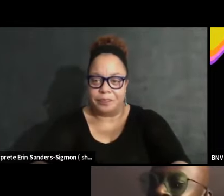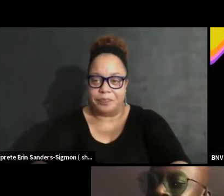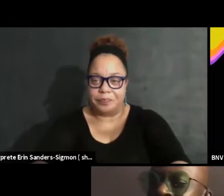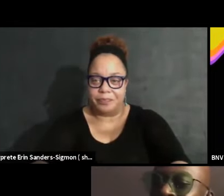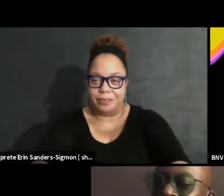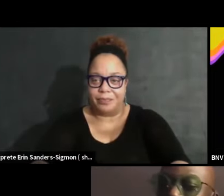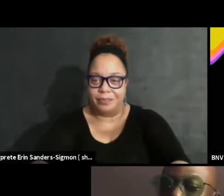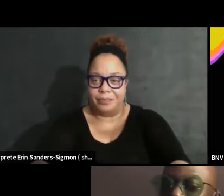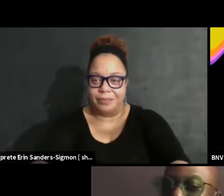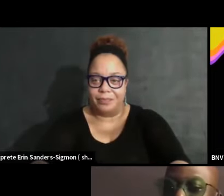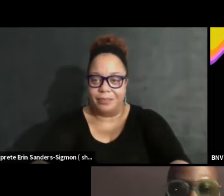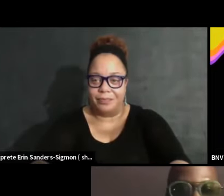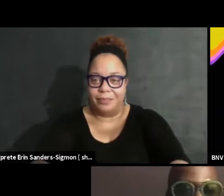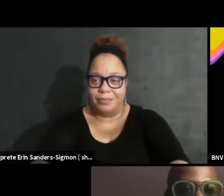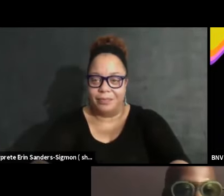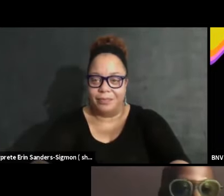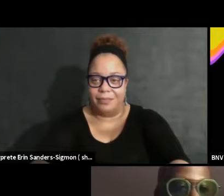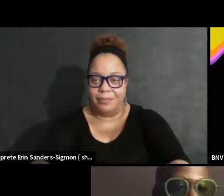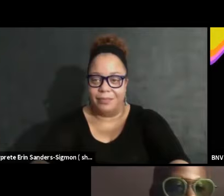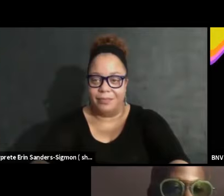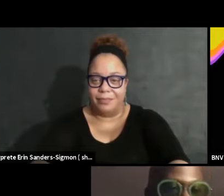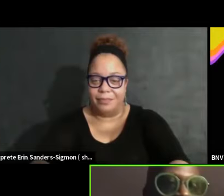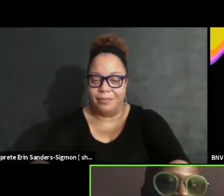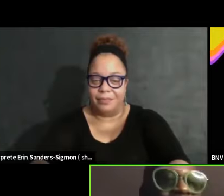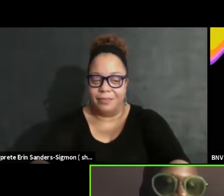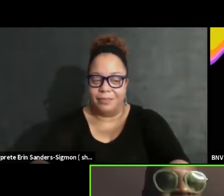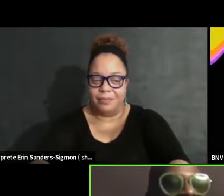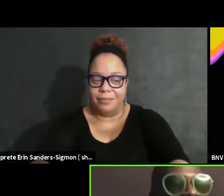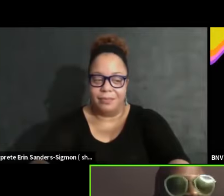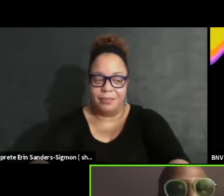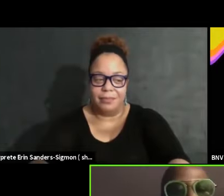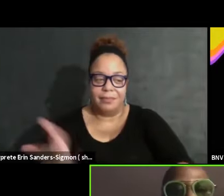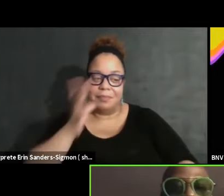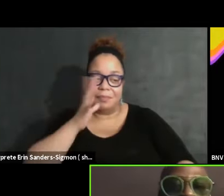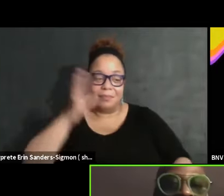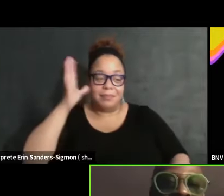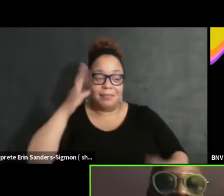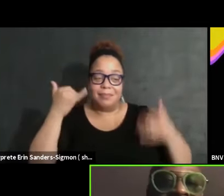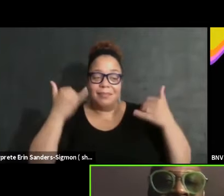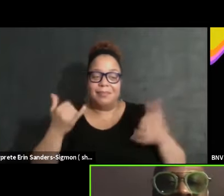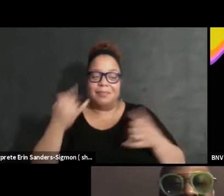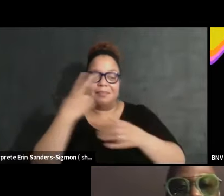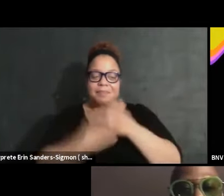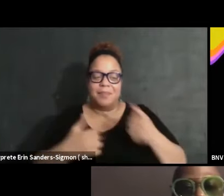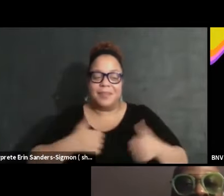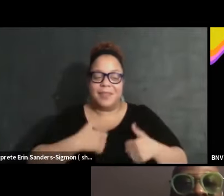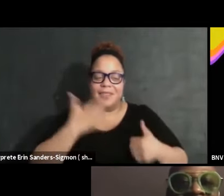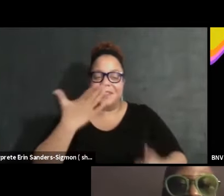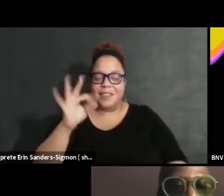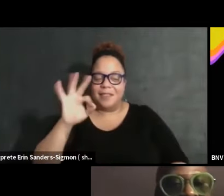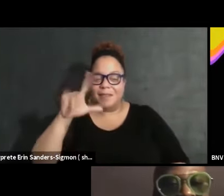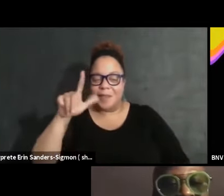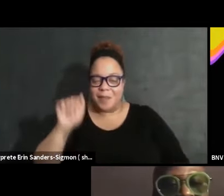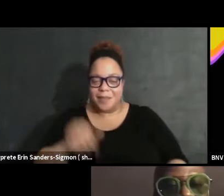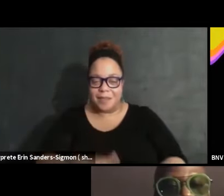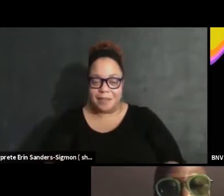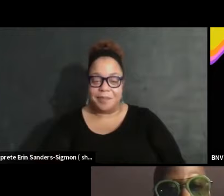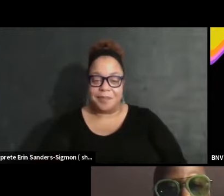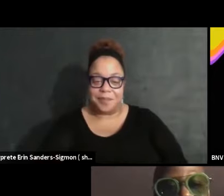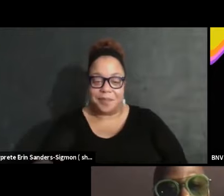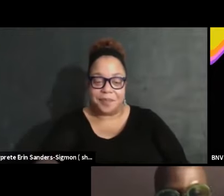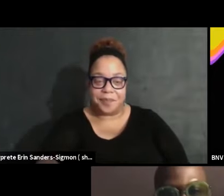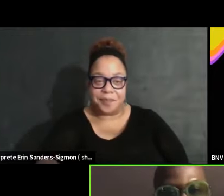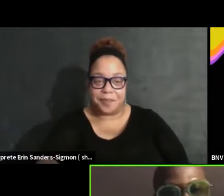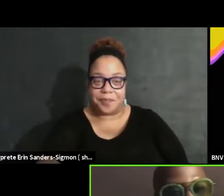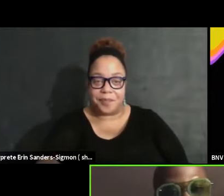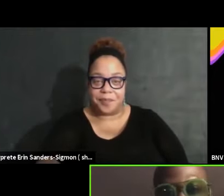Florida. That's where my moms and pops are right now. You know what I mean? Shout out to